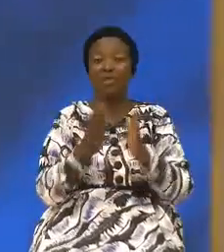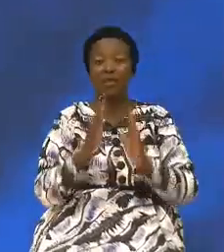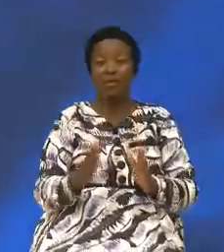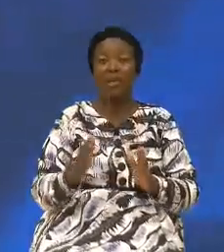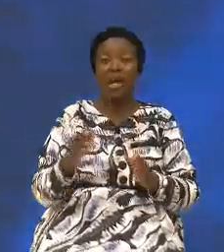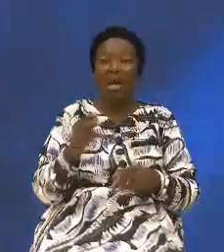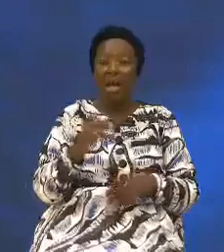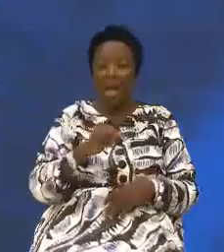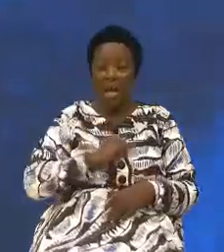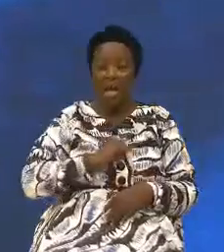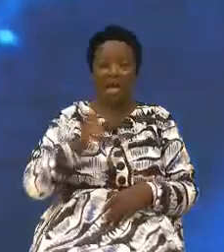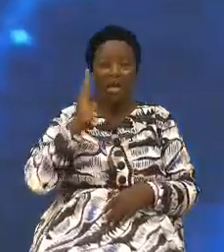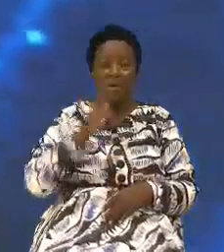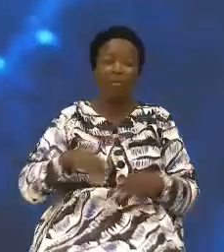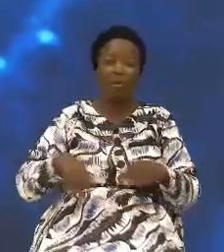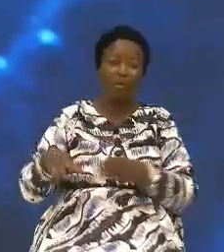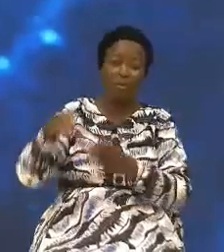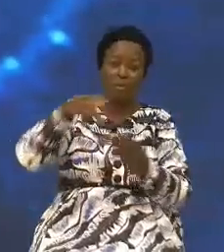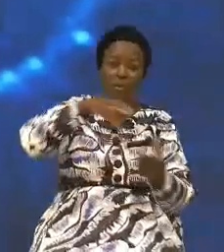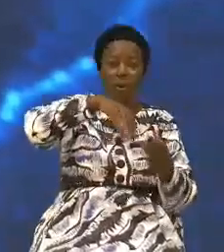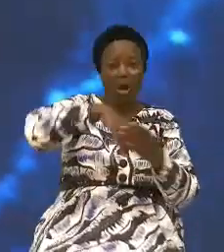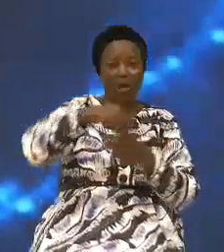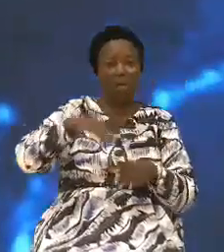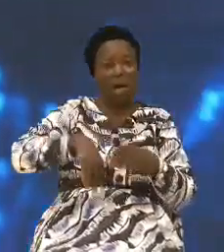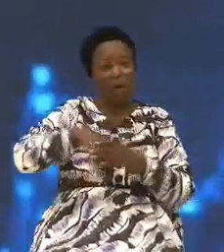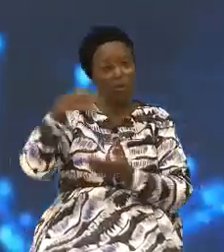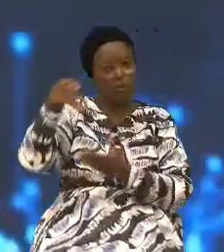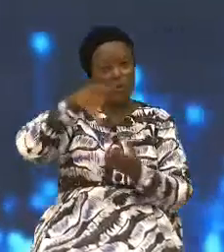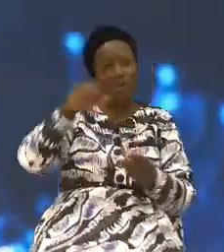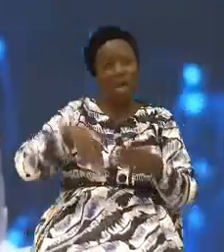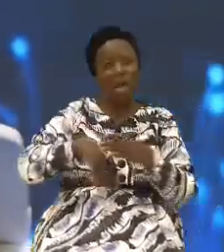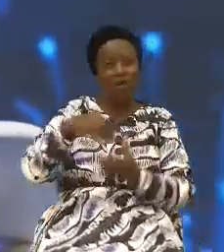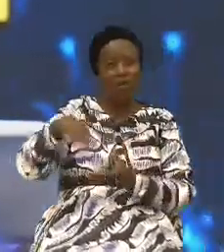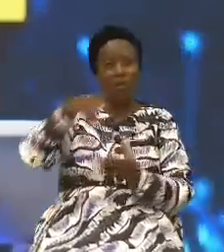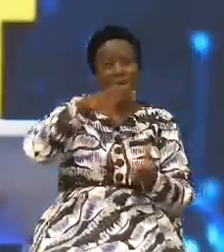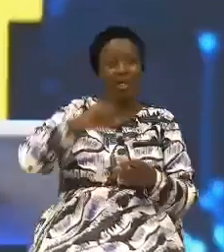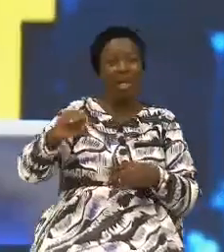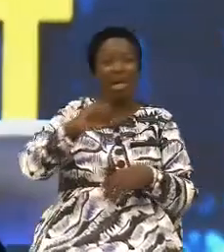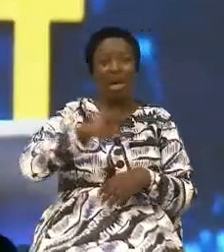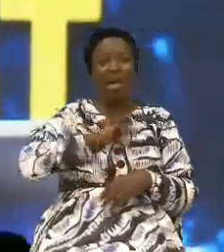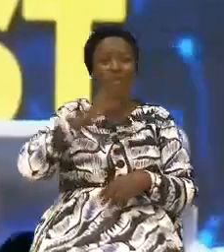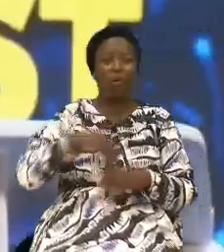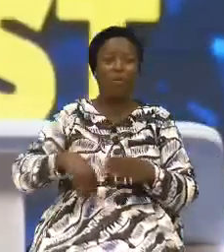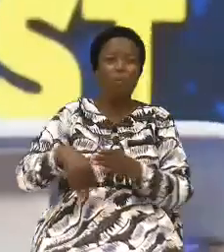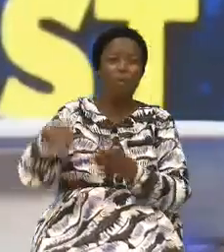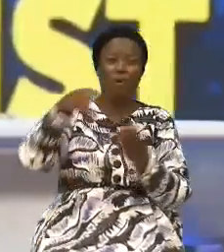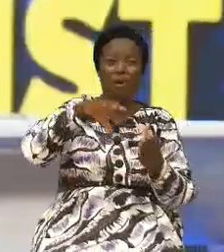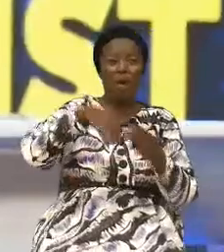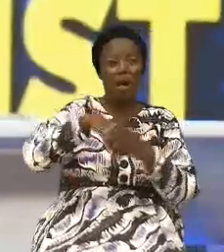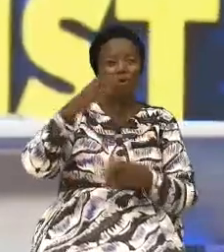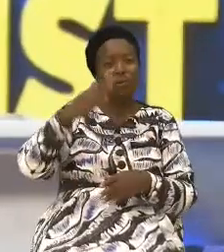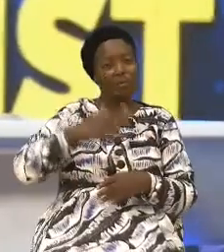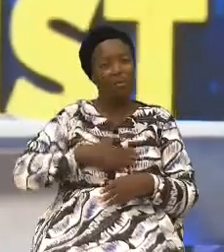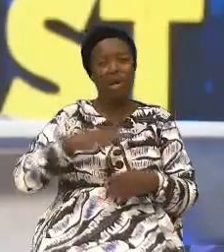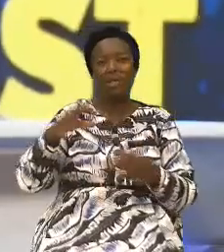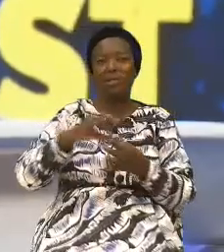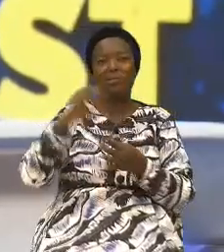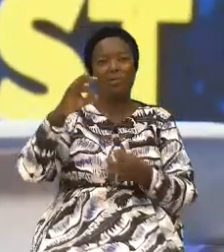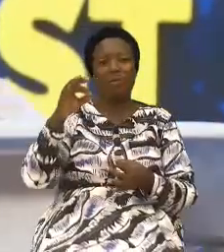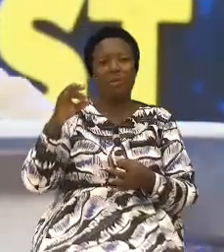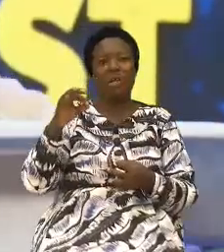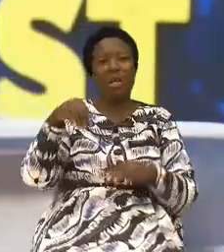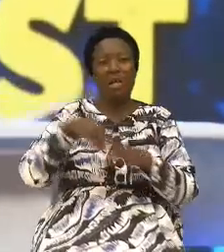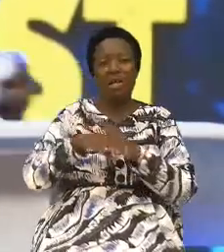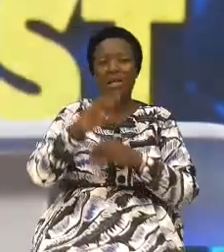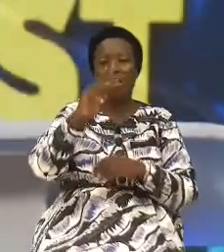will pour out, outpouring, I will pour out my spirit. In Malachi chapter